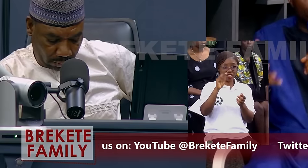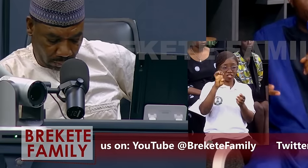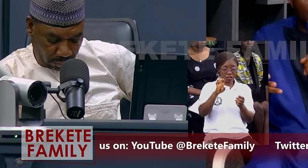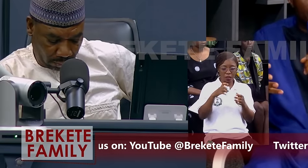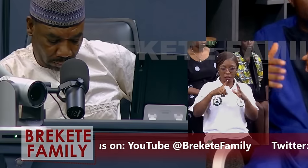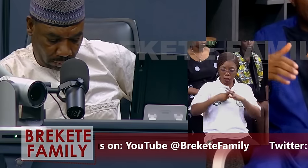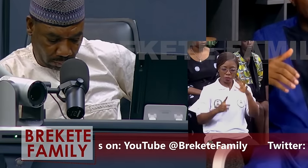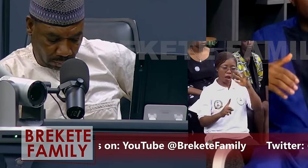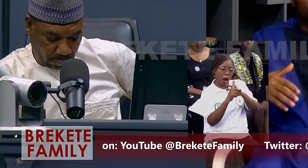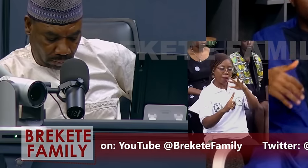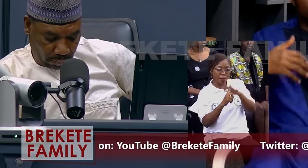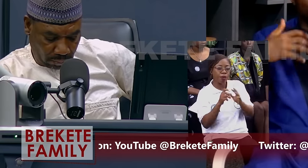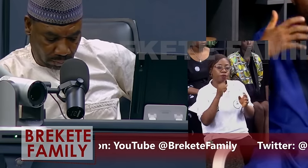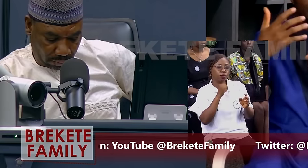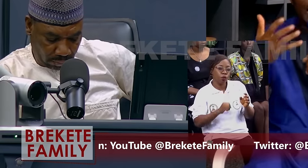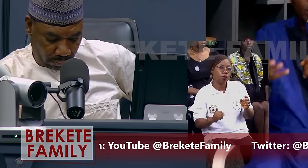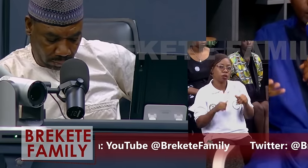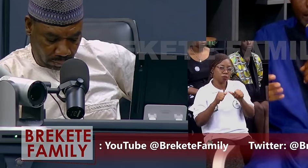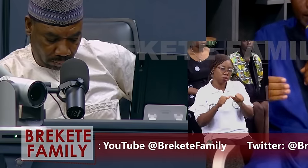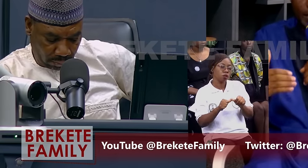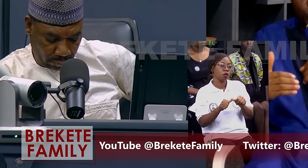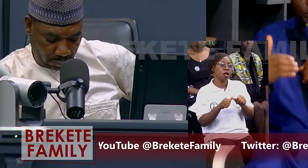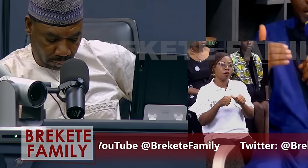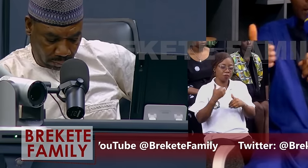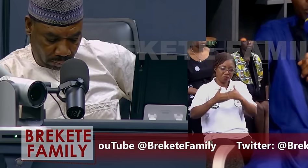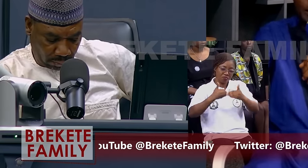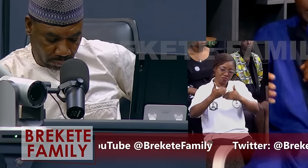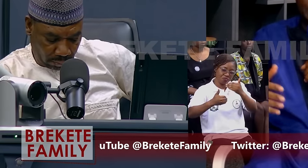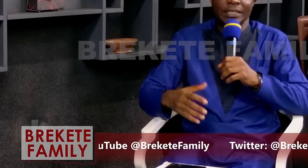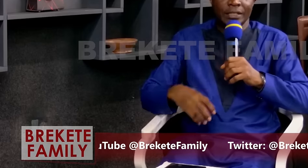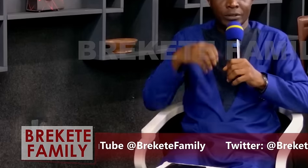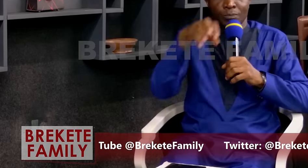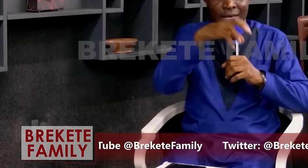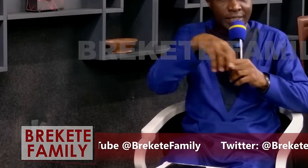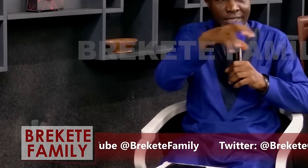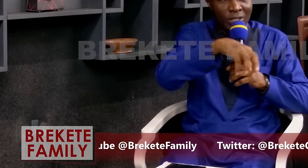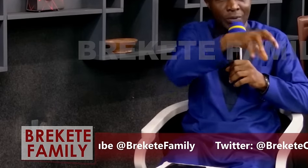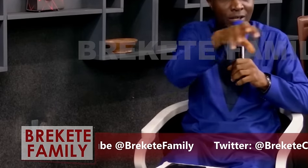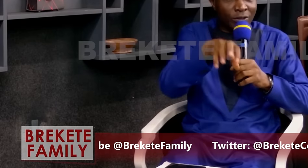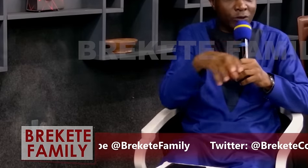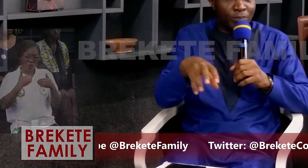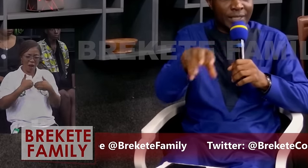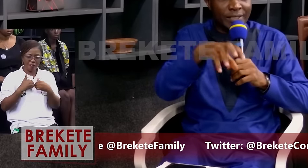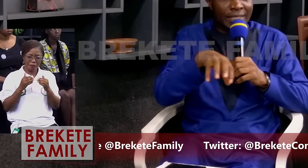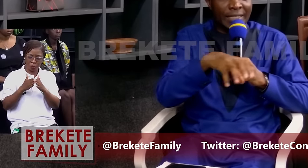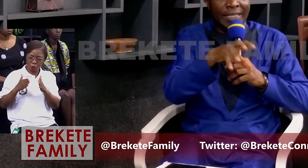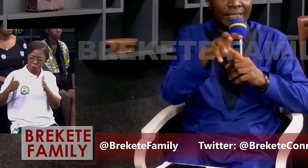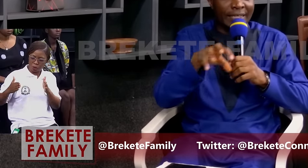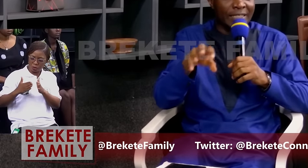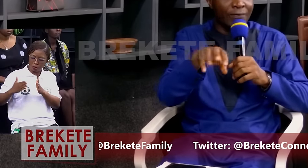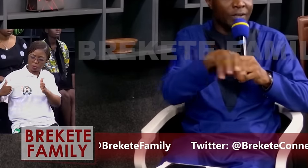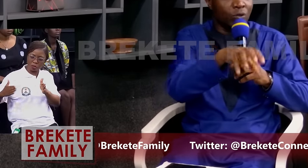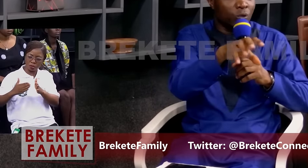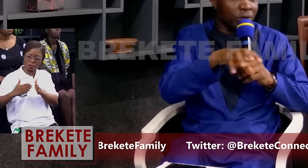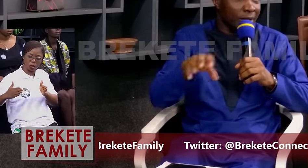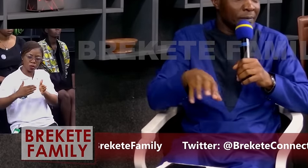as they get older. As they turn towards as they get towards adult age, space. There will not be a lot of space in the kidney that